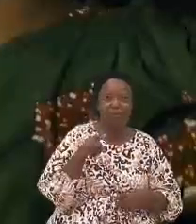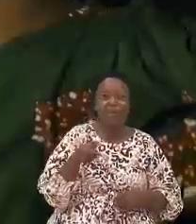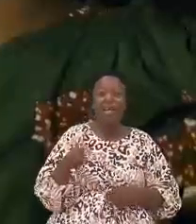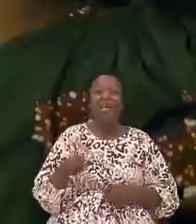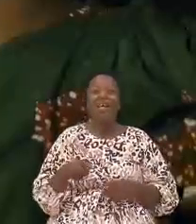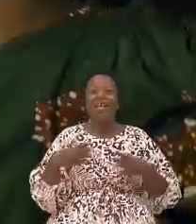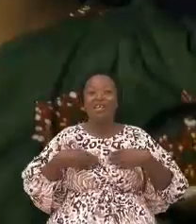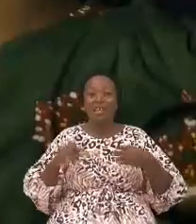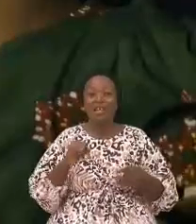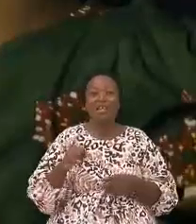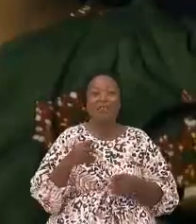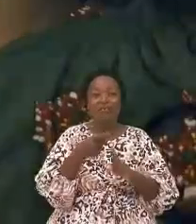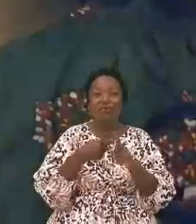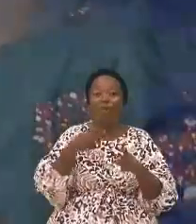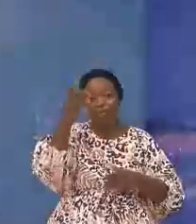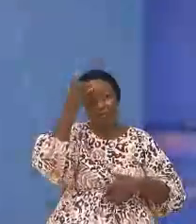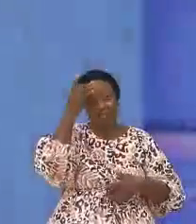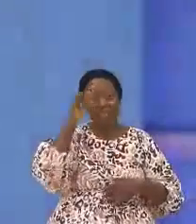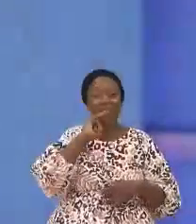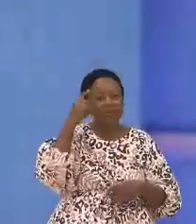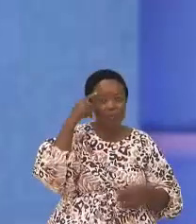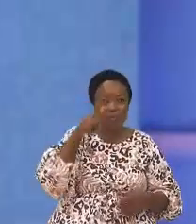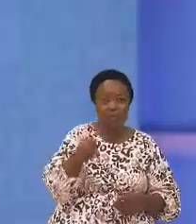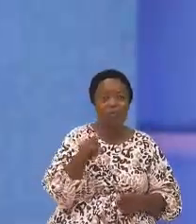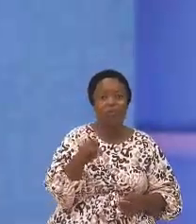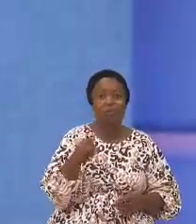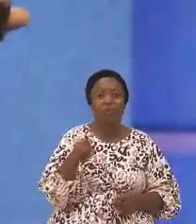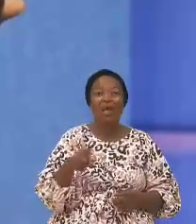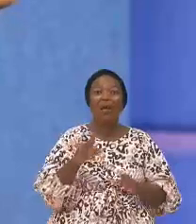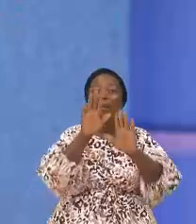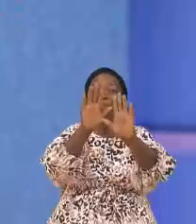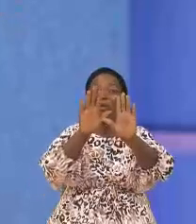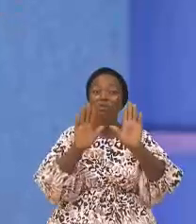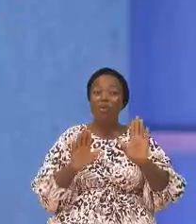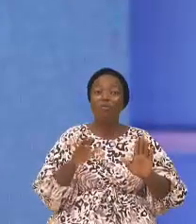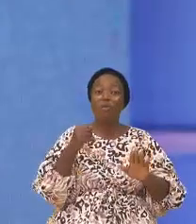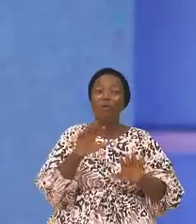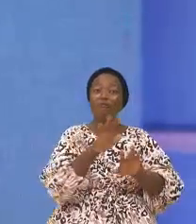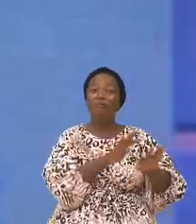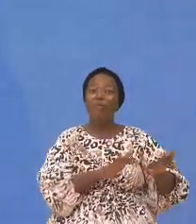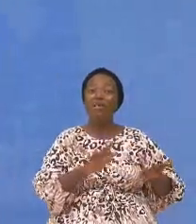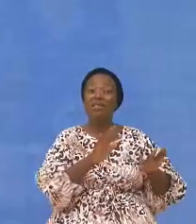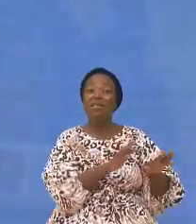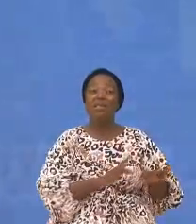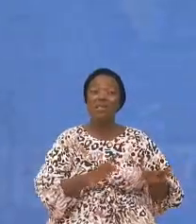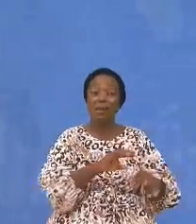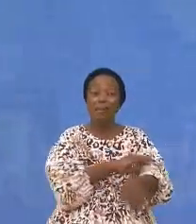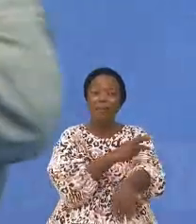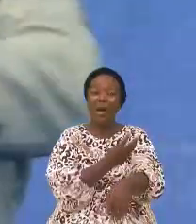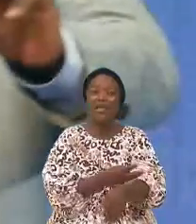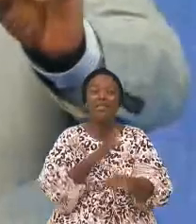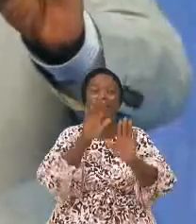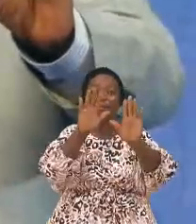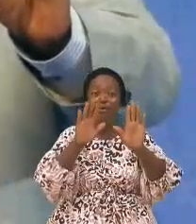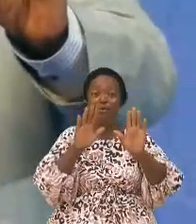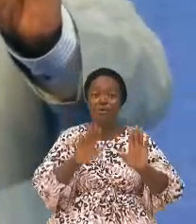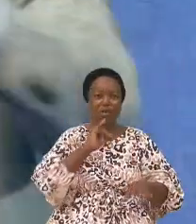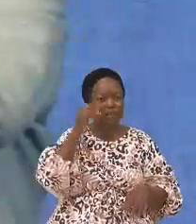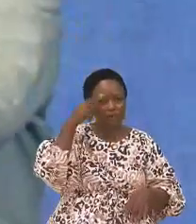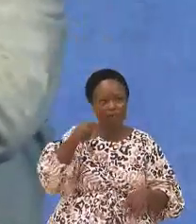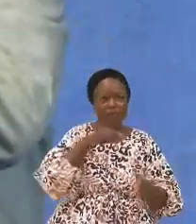you. Salvation of the Lord is for you. Healing from sicknesses is for you. Miracle